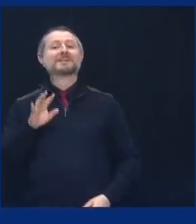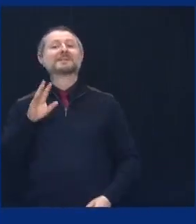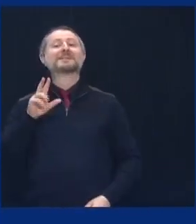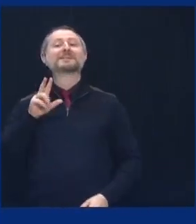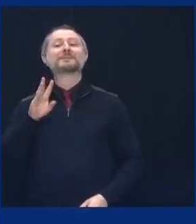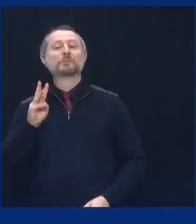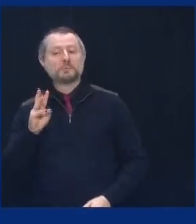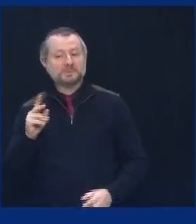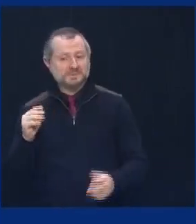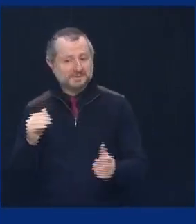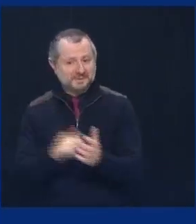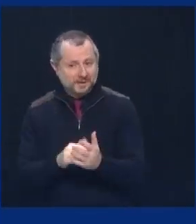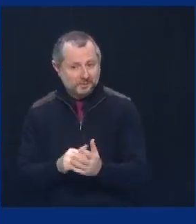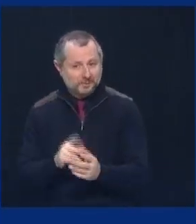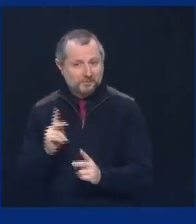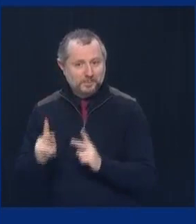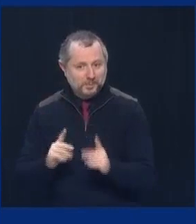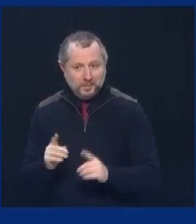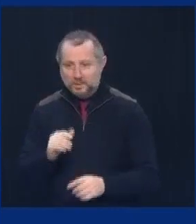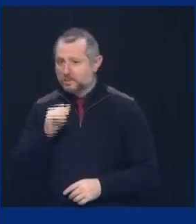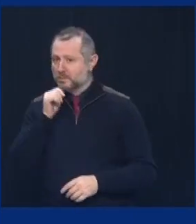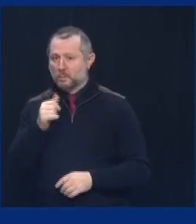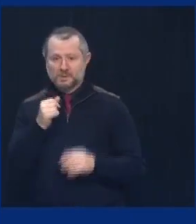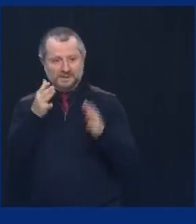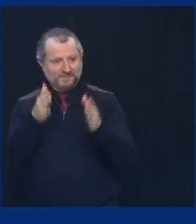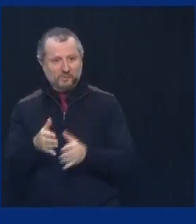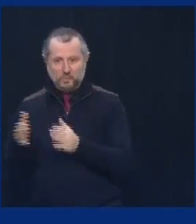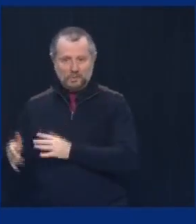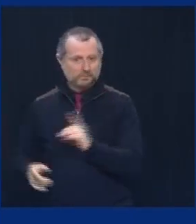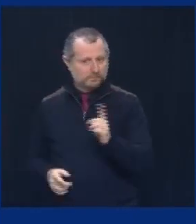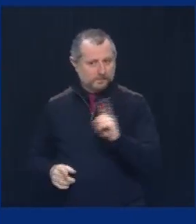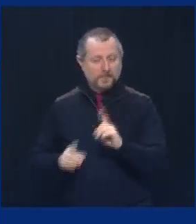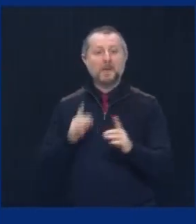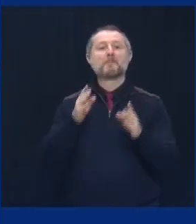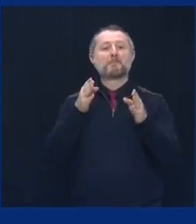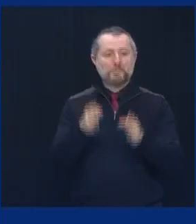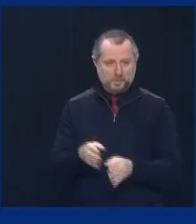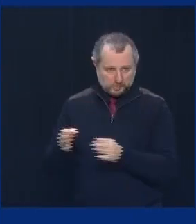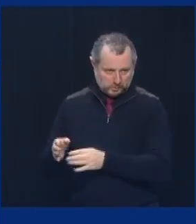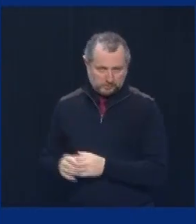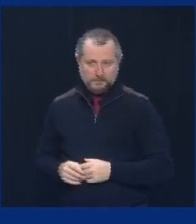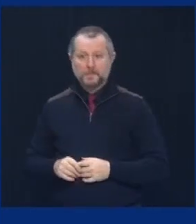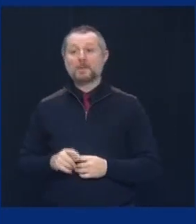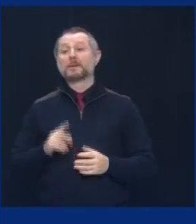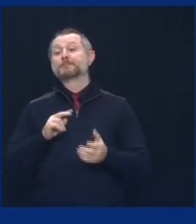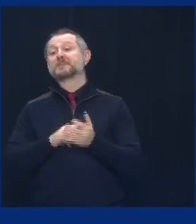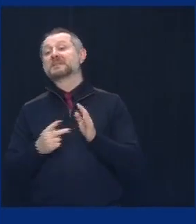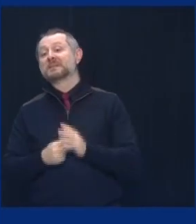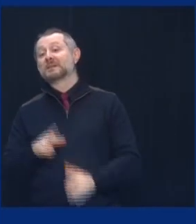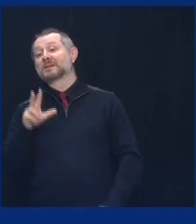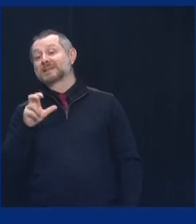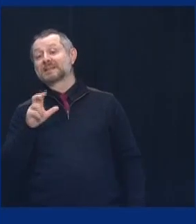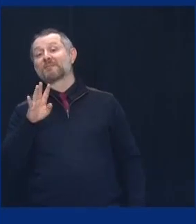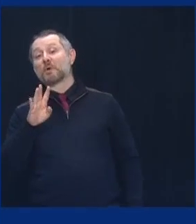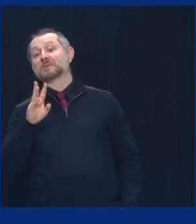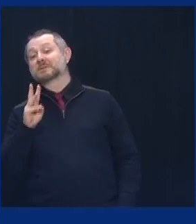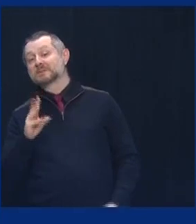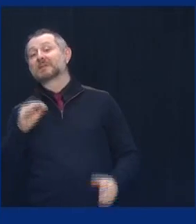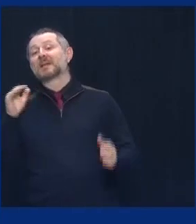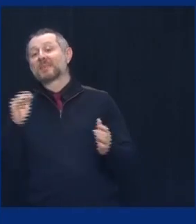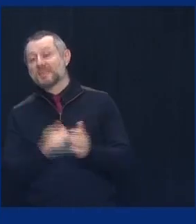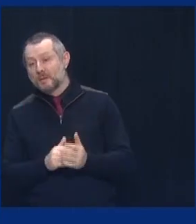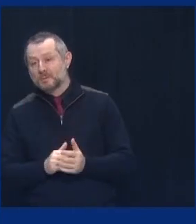not individual shots. That's 346,000 individual doses. That will get two times. That will